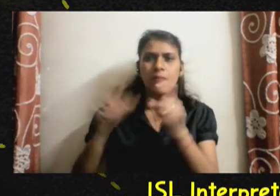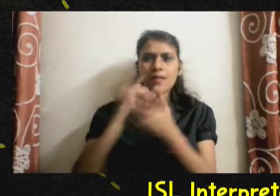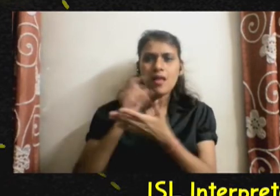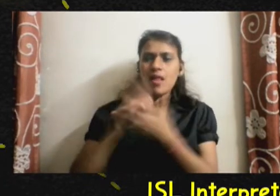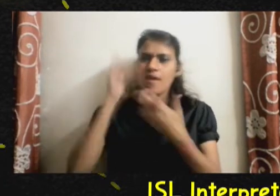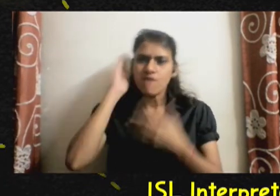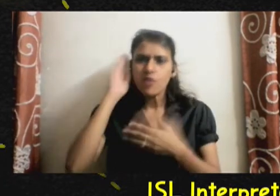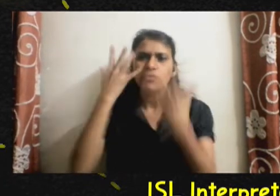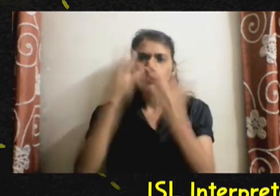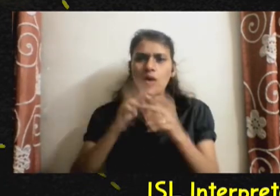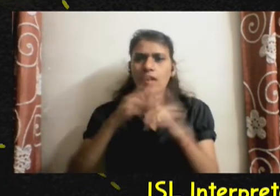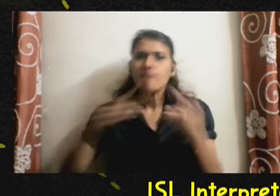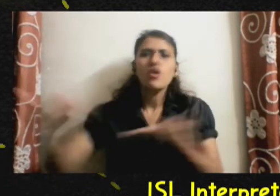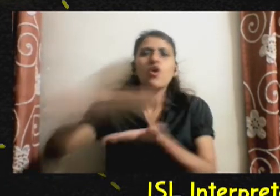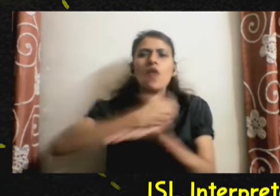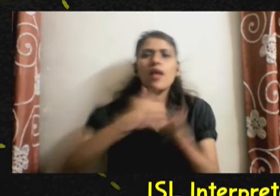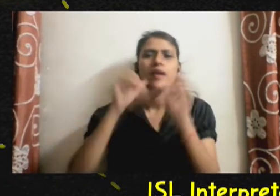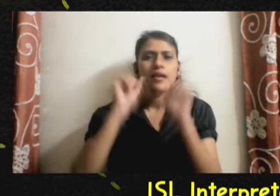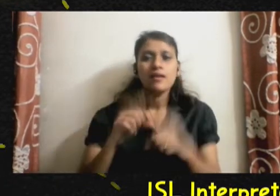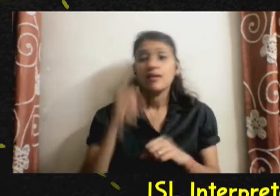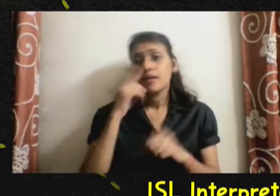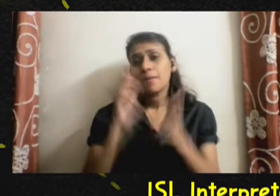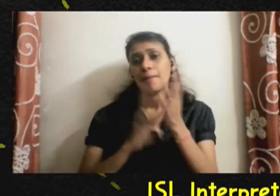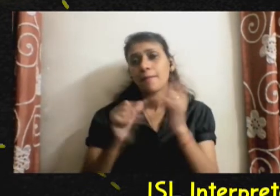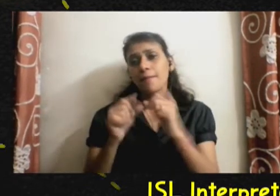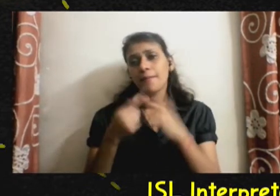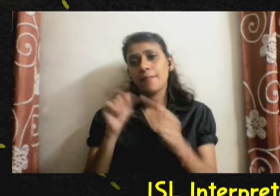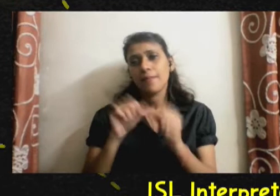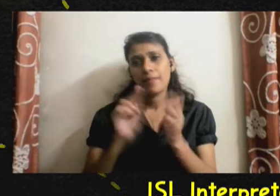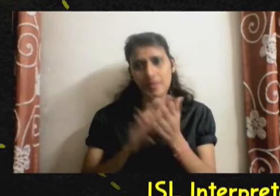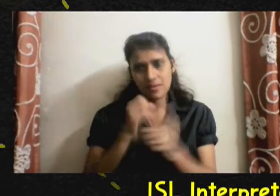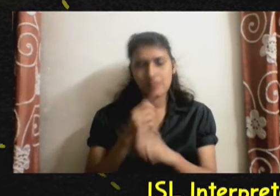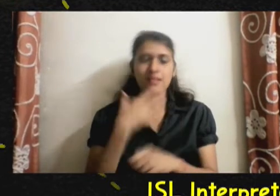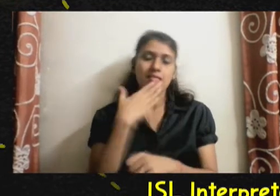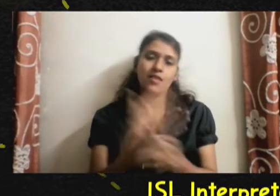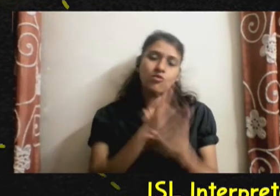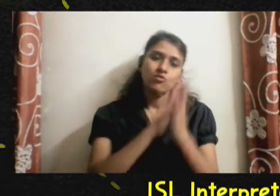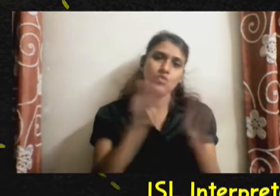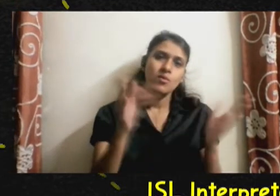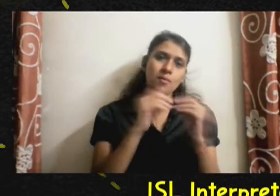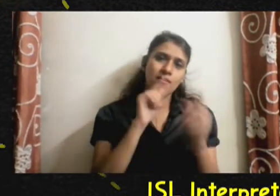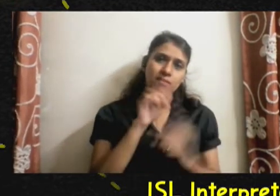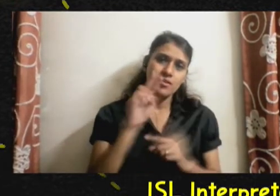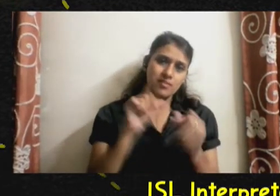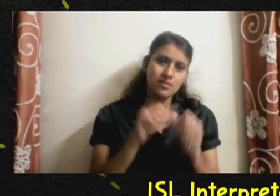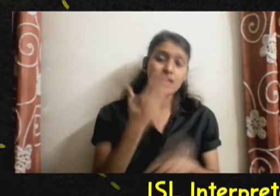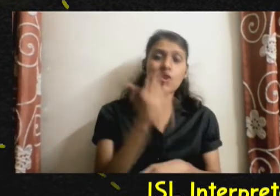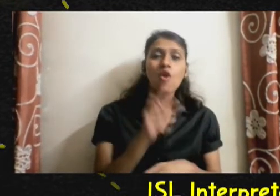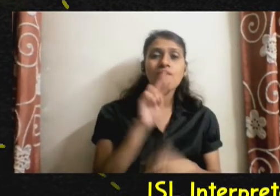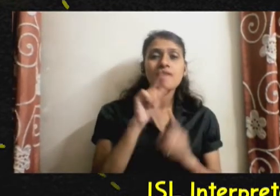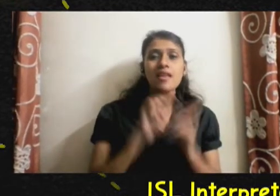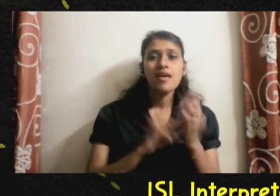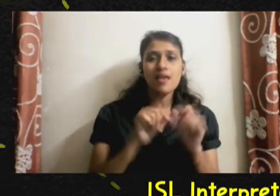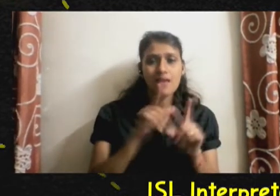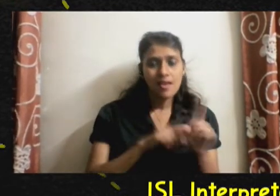Thank you, Biva. And one last question for Vinay, I think, and since we've all been speaking about iterative learning as to how